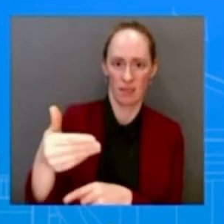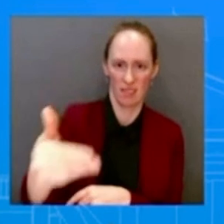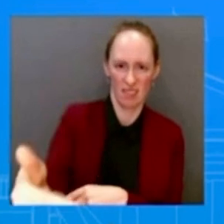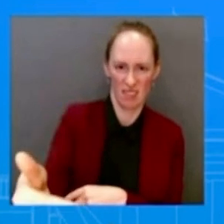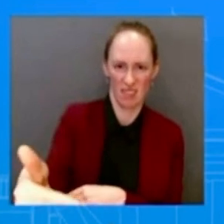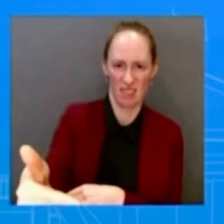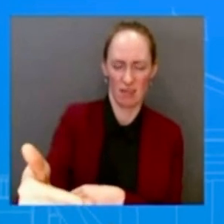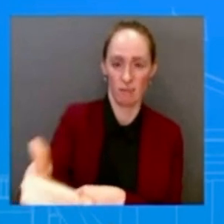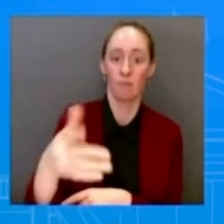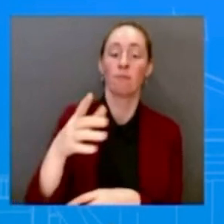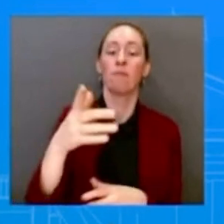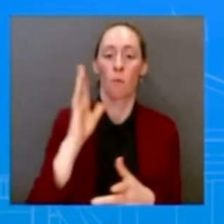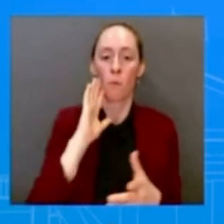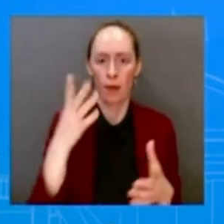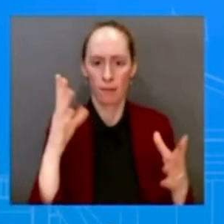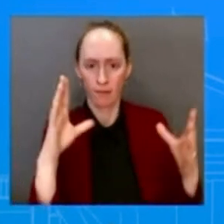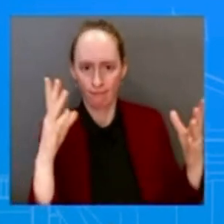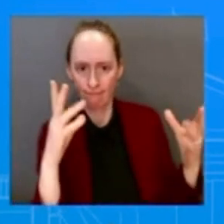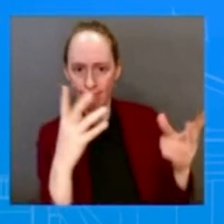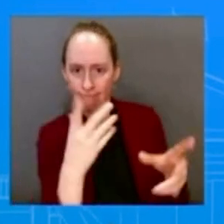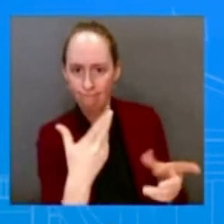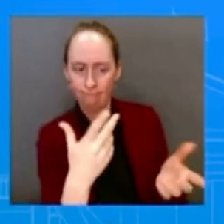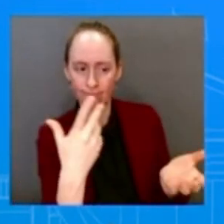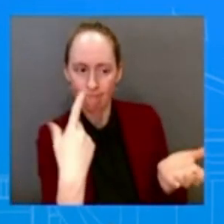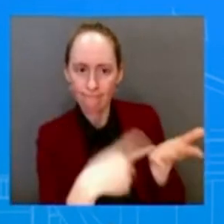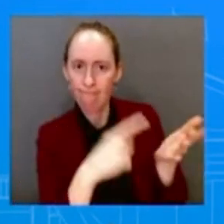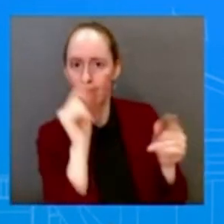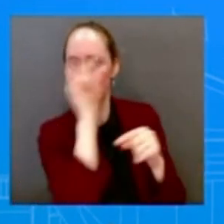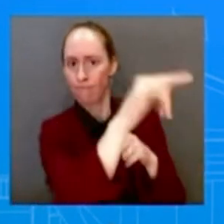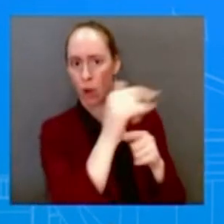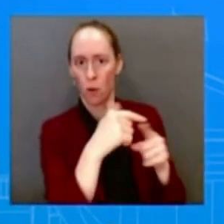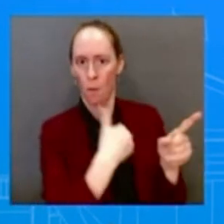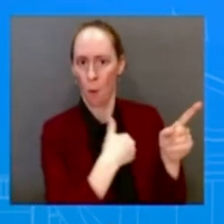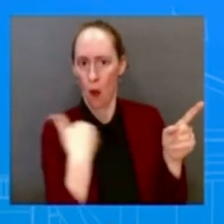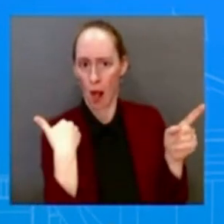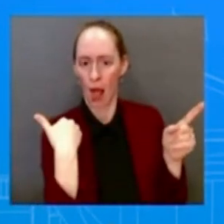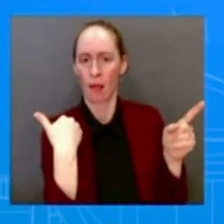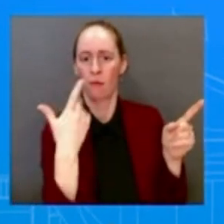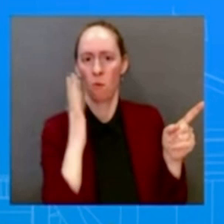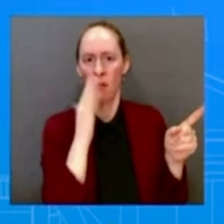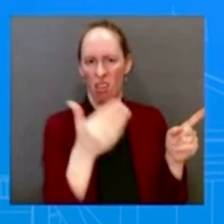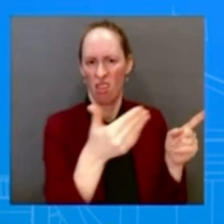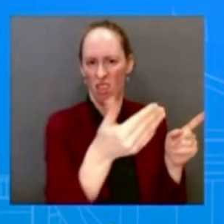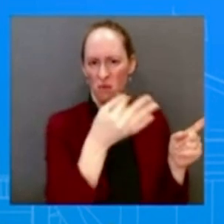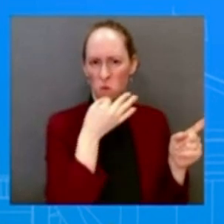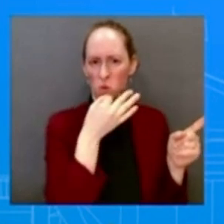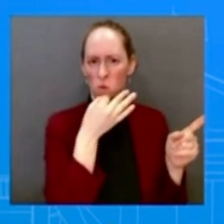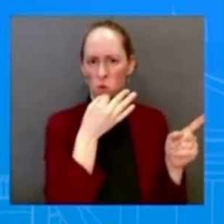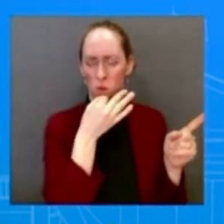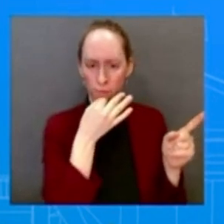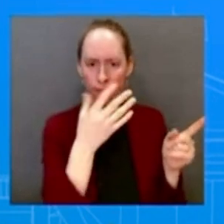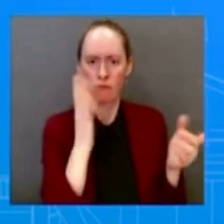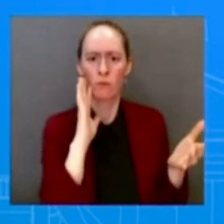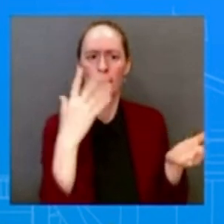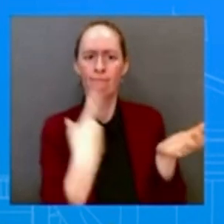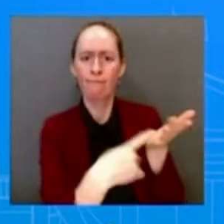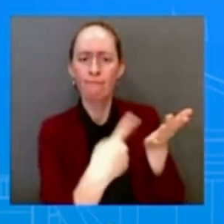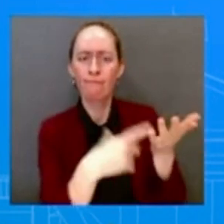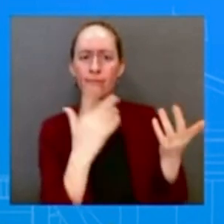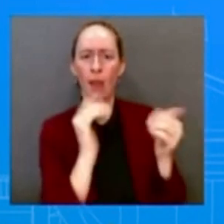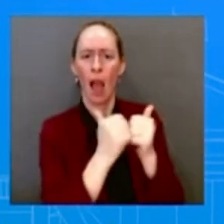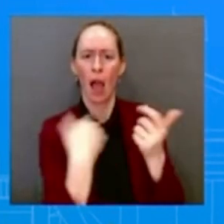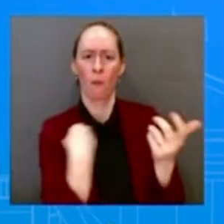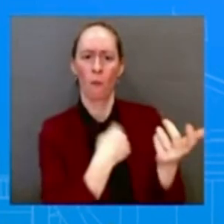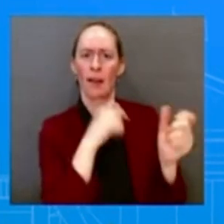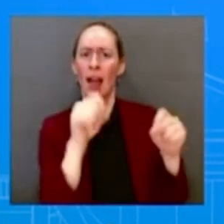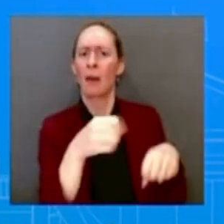our bilateral cooperation, as well as our collective efforts to support Ukraine and bolster NATO's deterrence. He will also